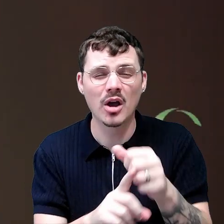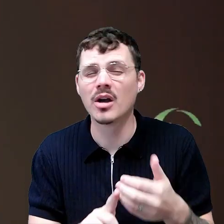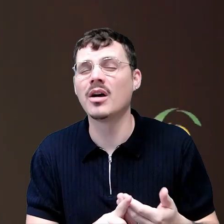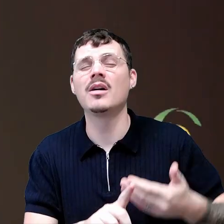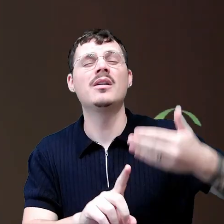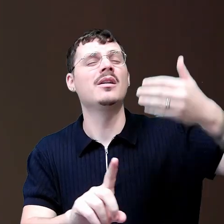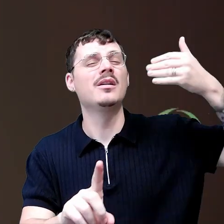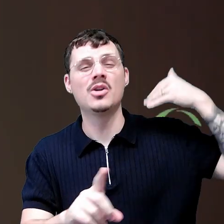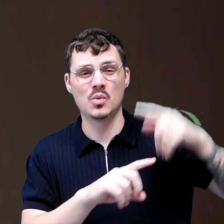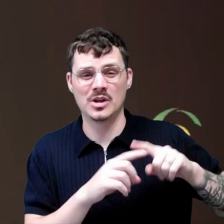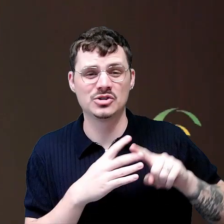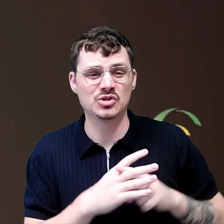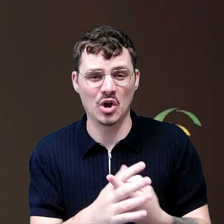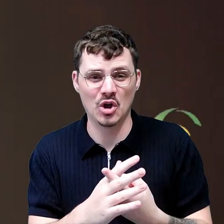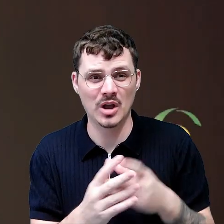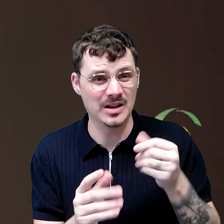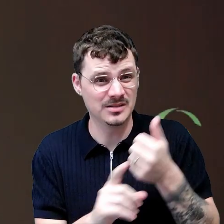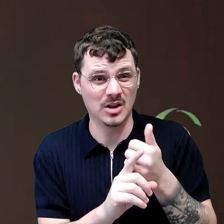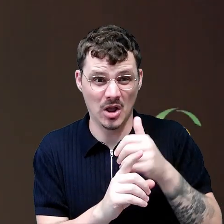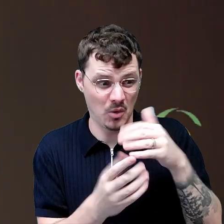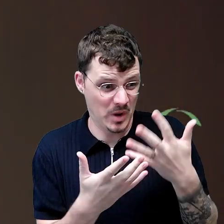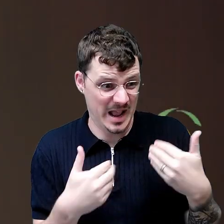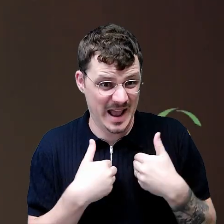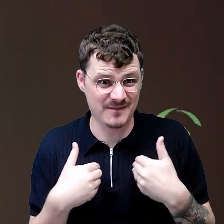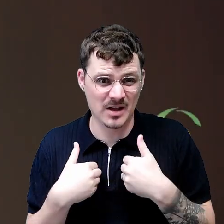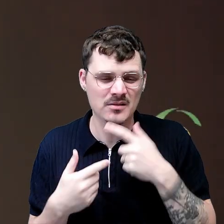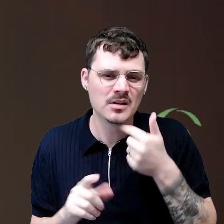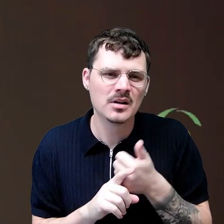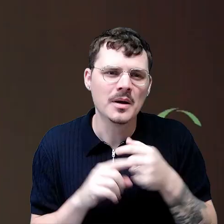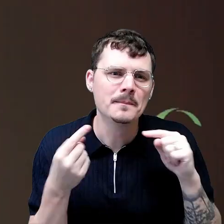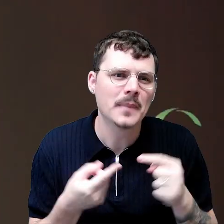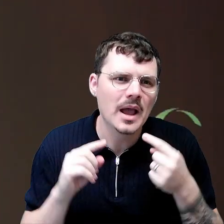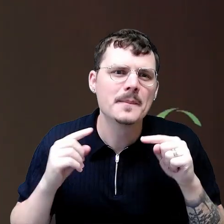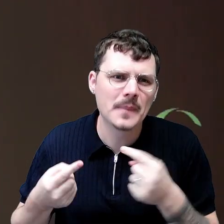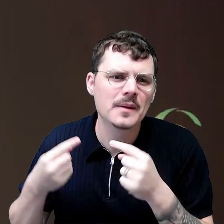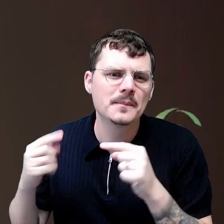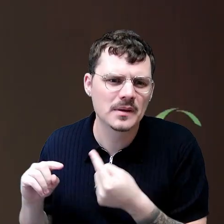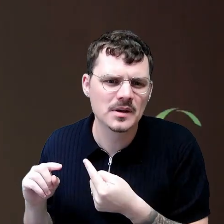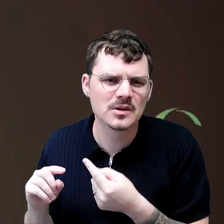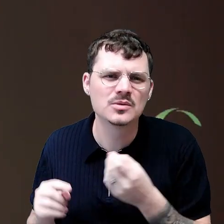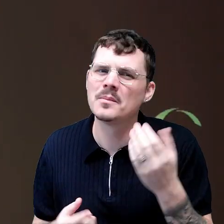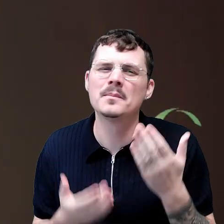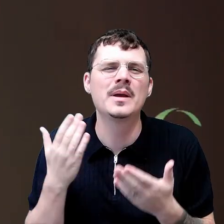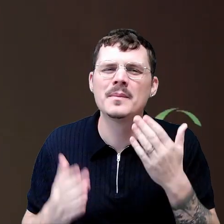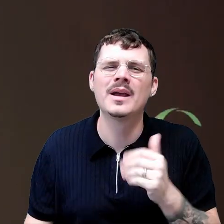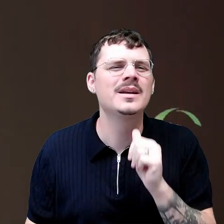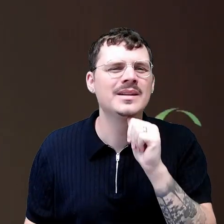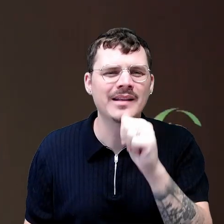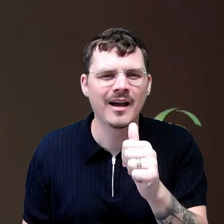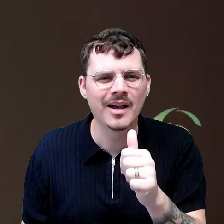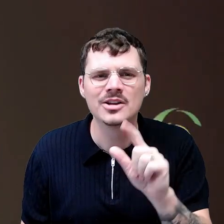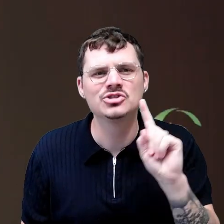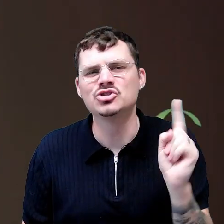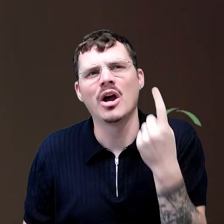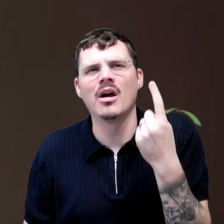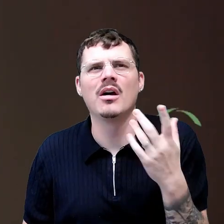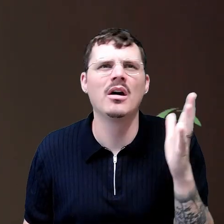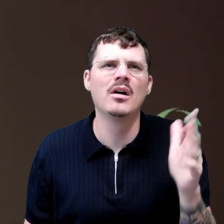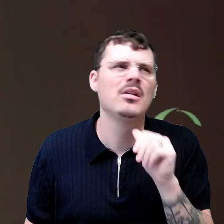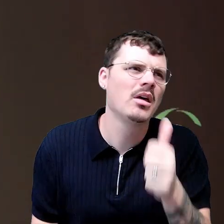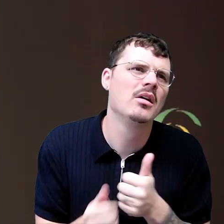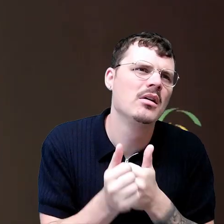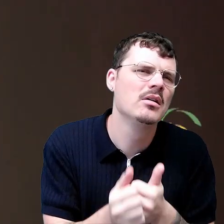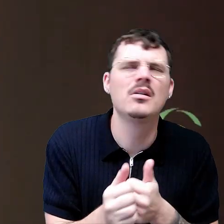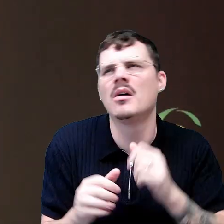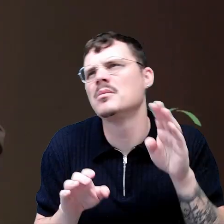this started. And they're all painful conditions. So maybe she's not really just being behavioral,